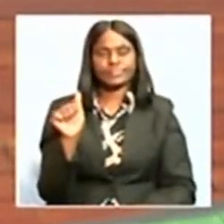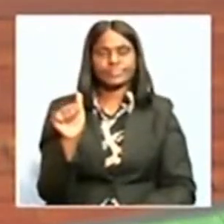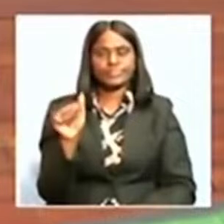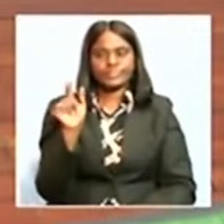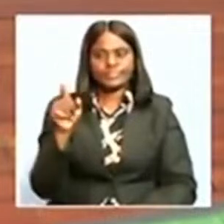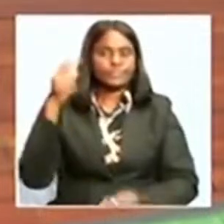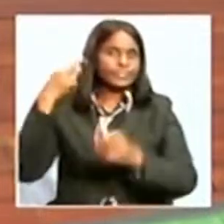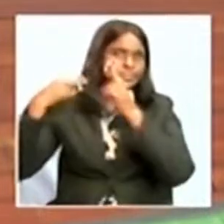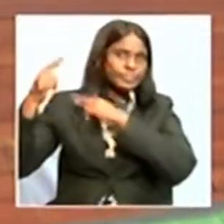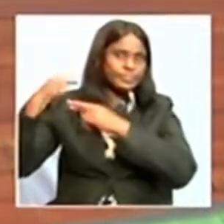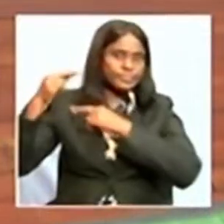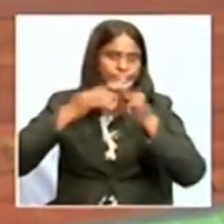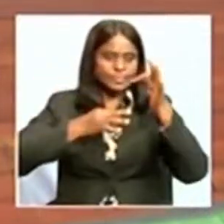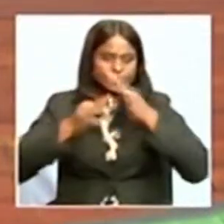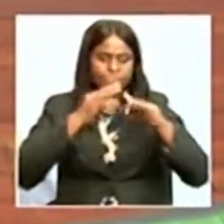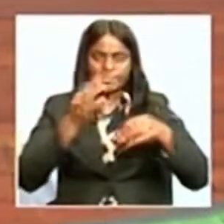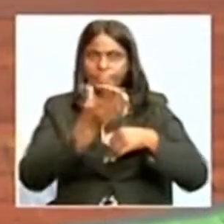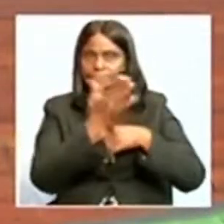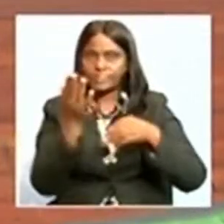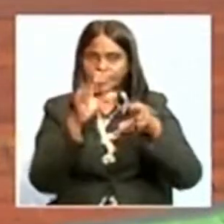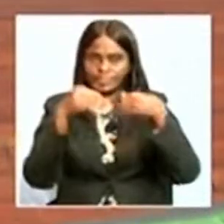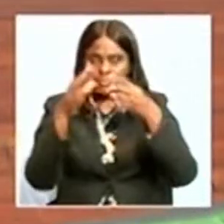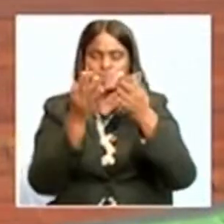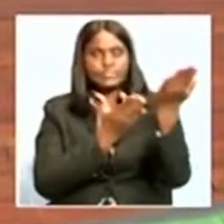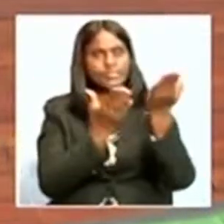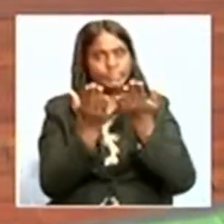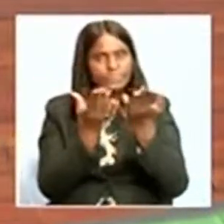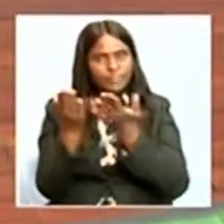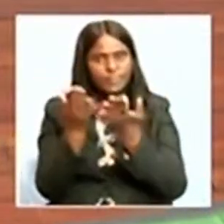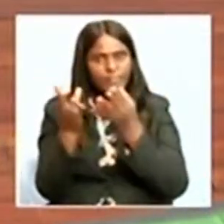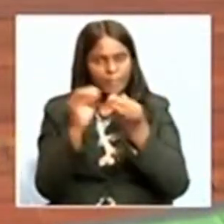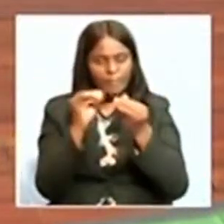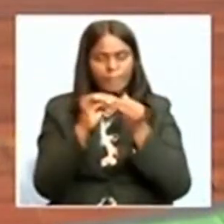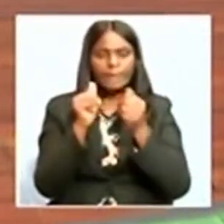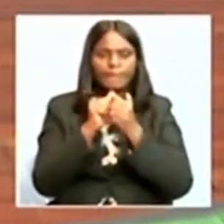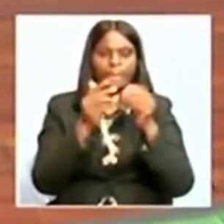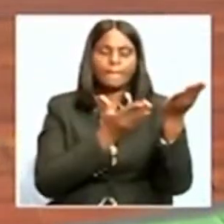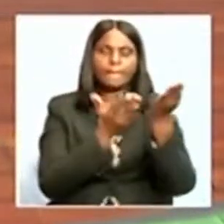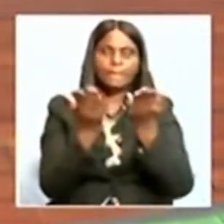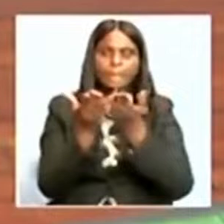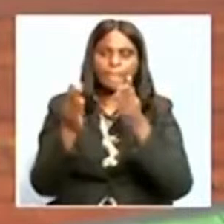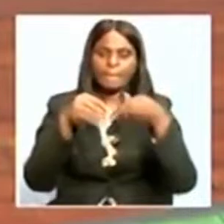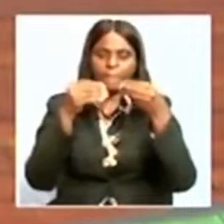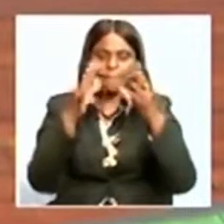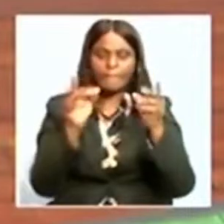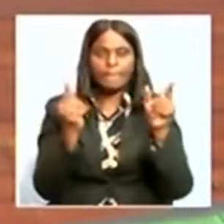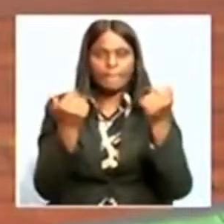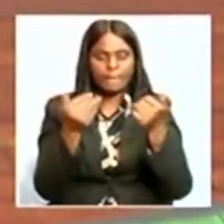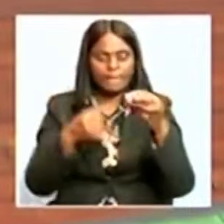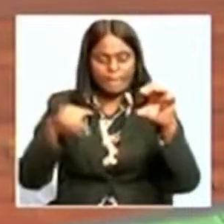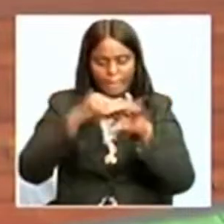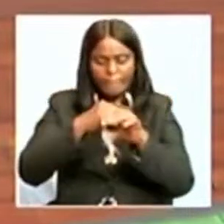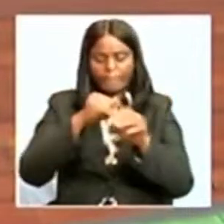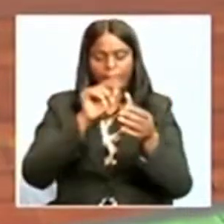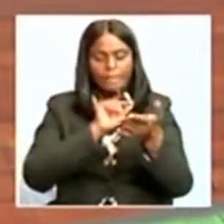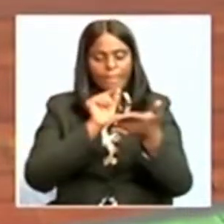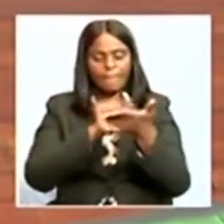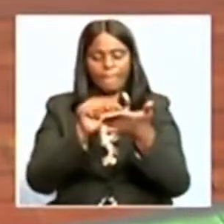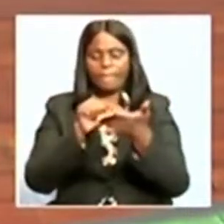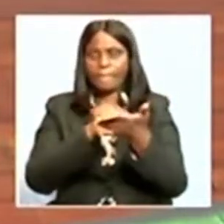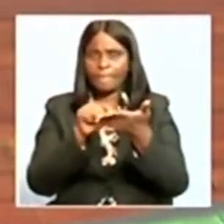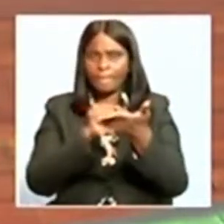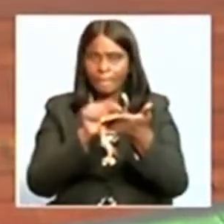by revising the definitions of rendering a service and service provider so as to include betting services to